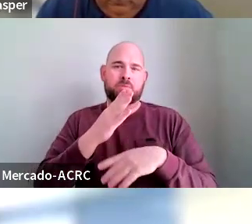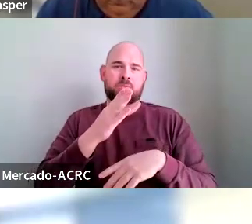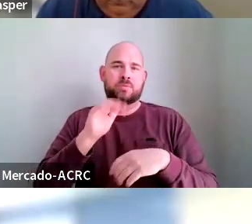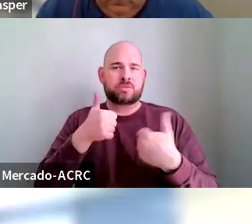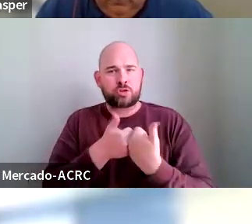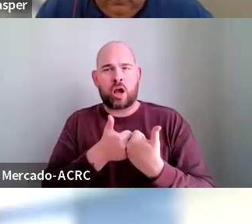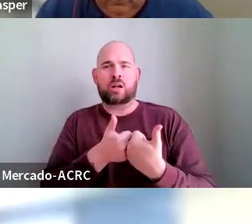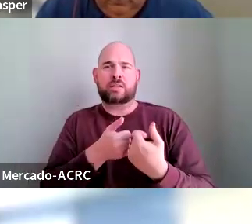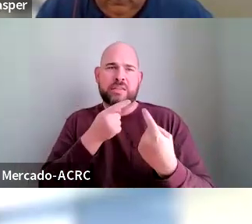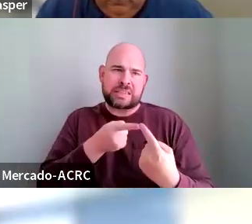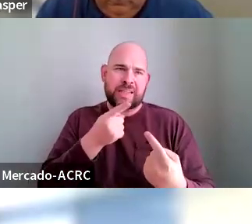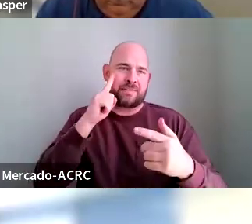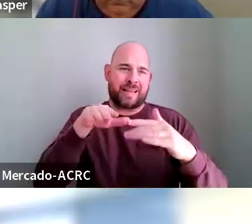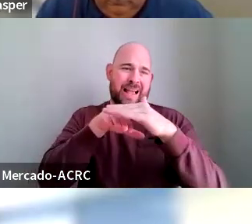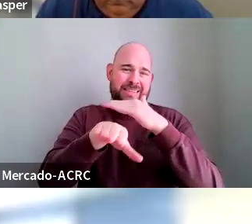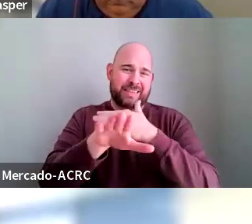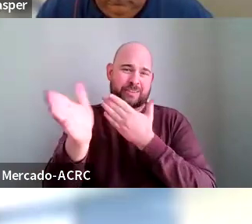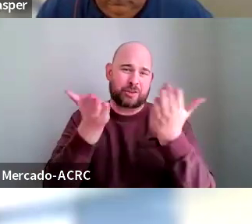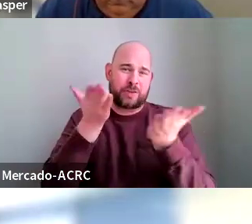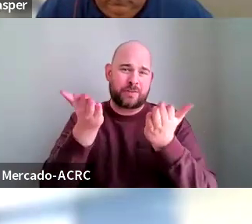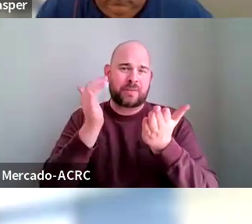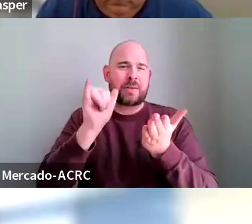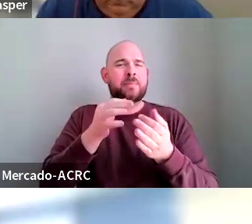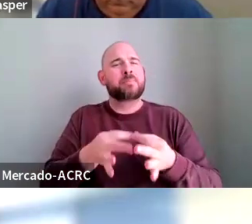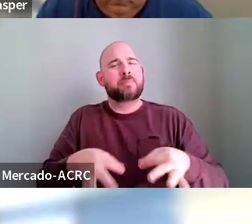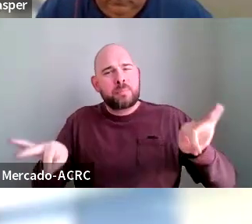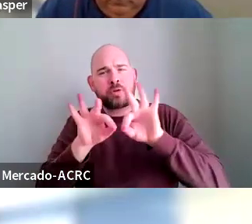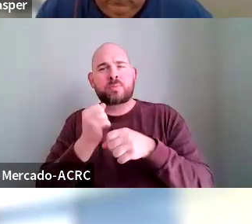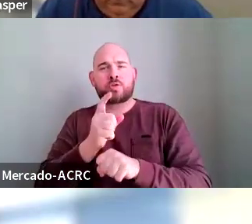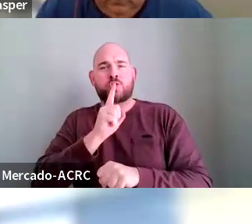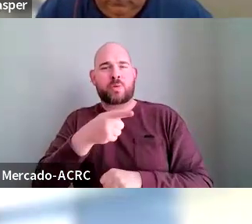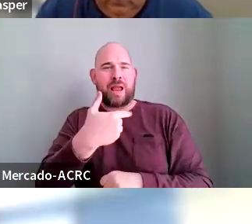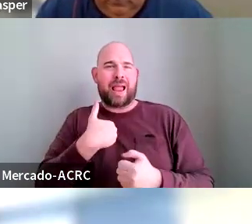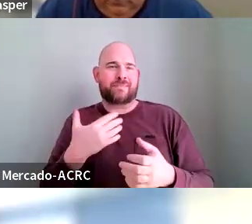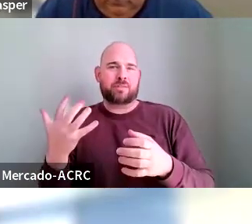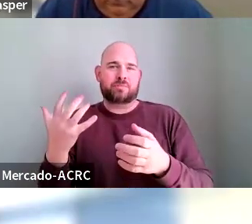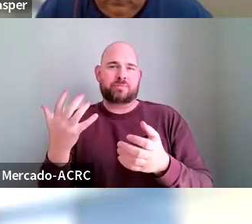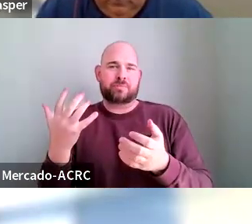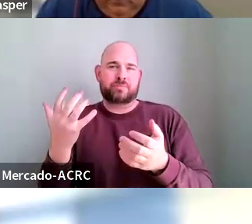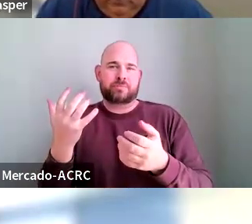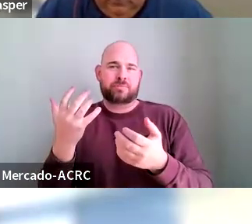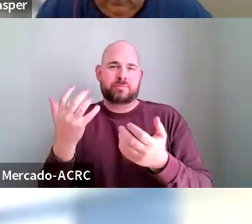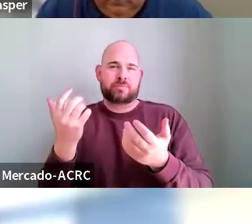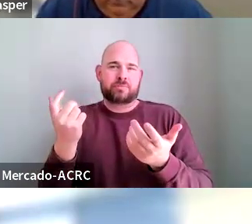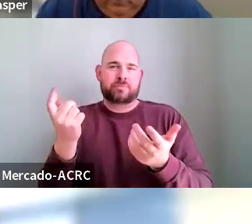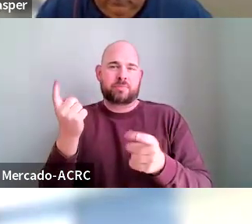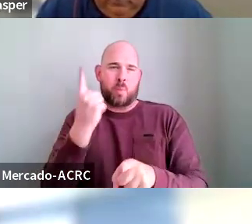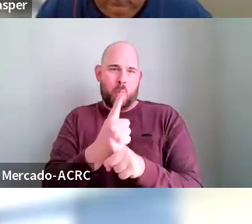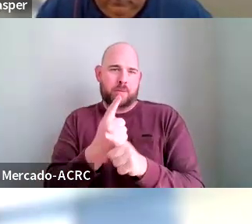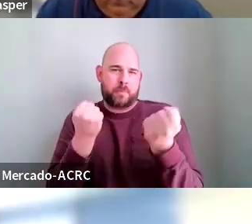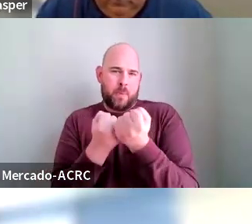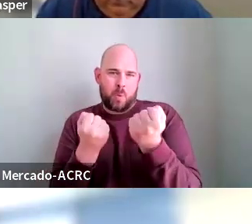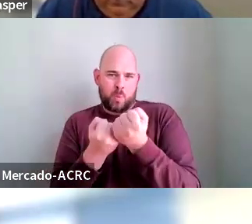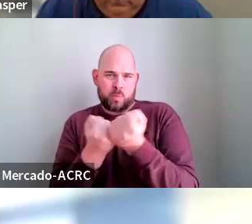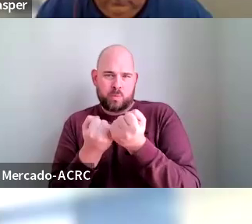most often will face additional challenges and struggles for accessing services. So it's really important to understand